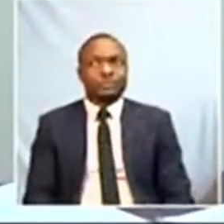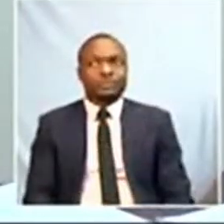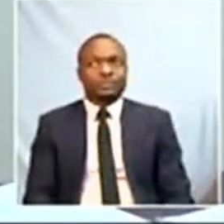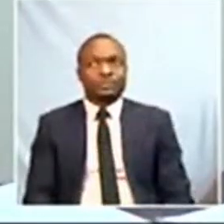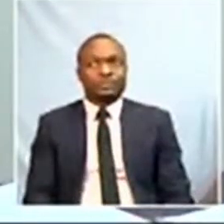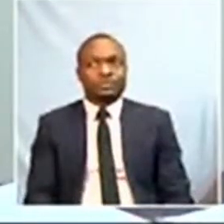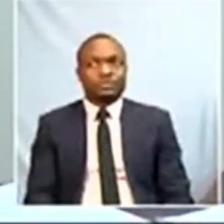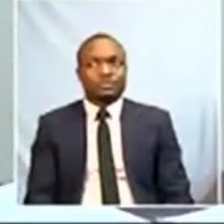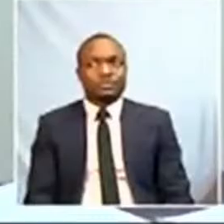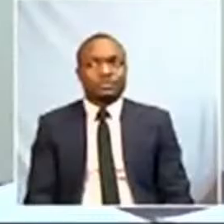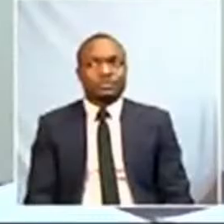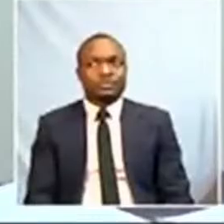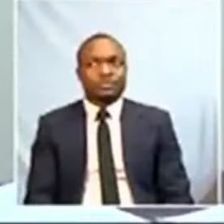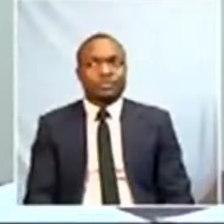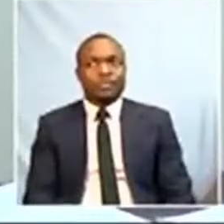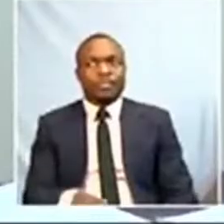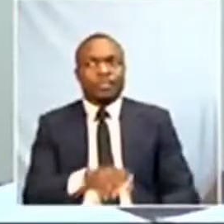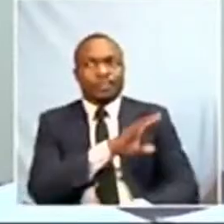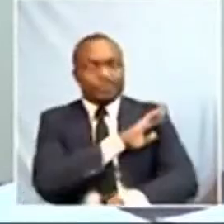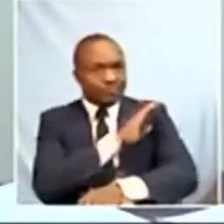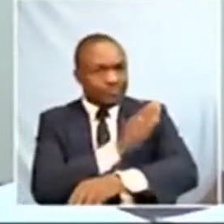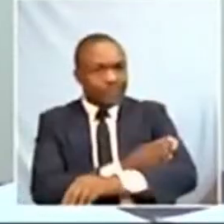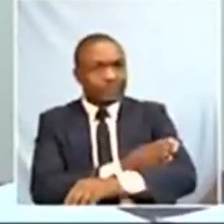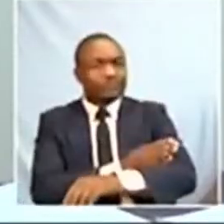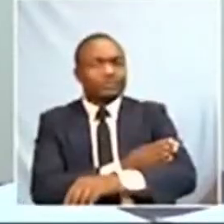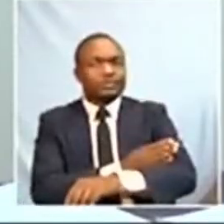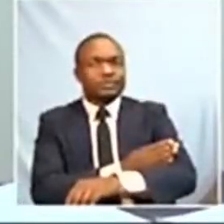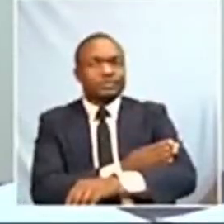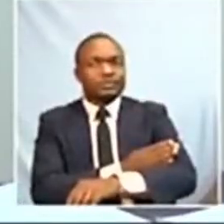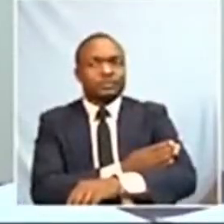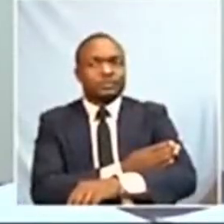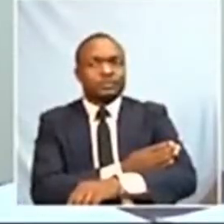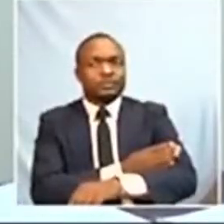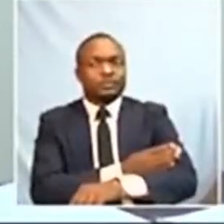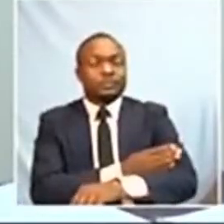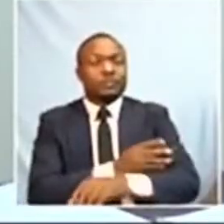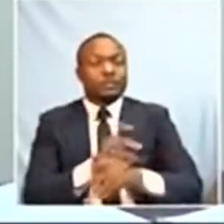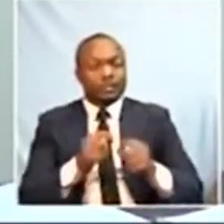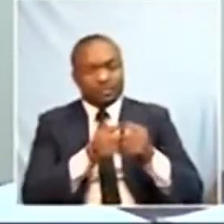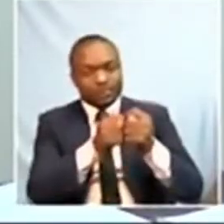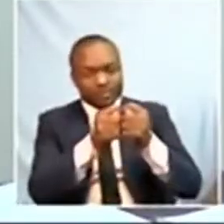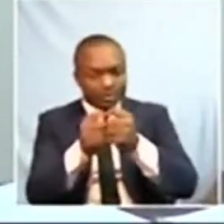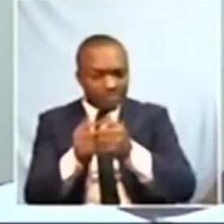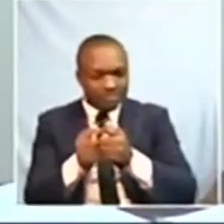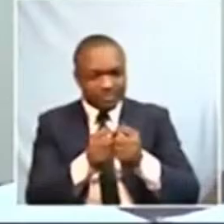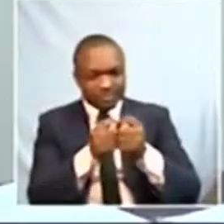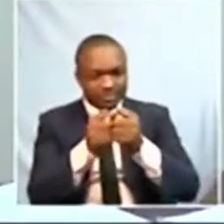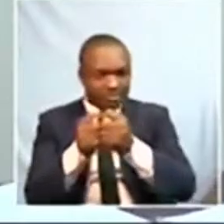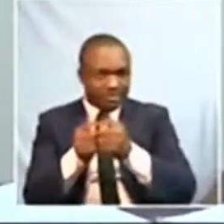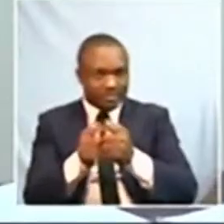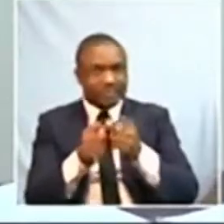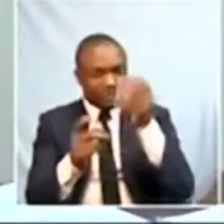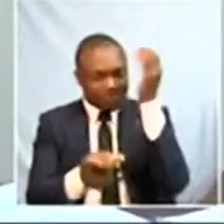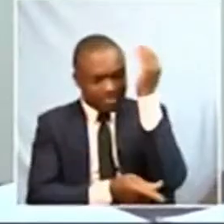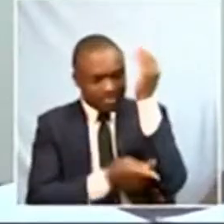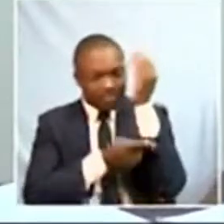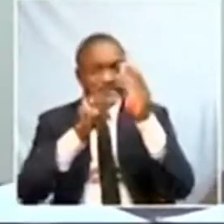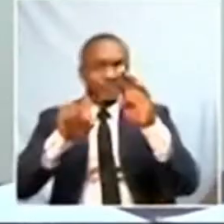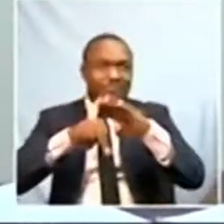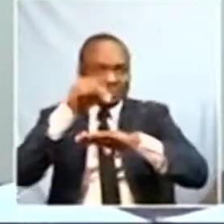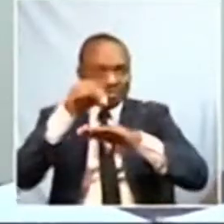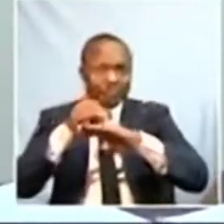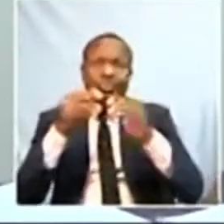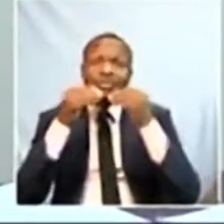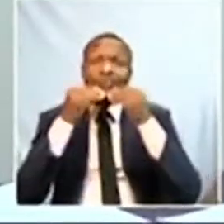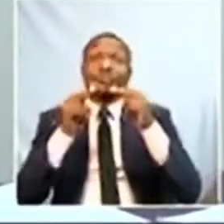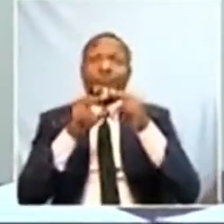to the powers that be so that together we develop this nation. Thank